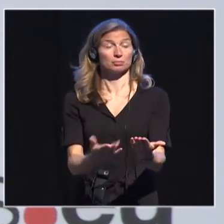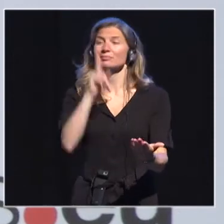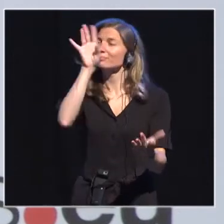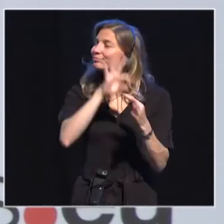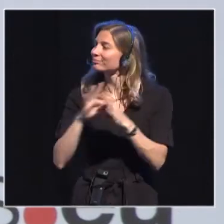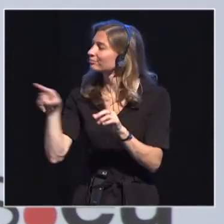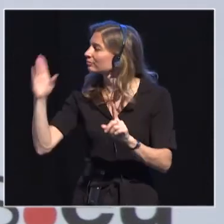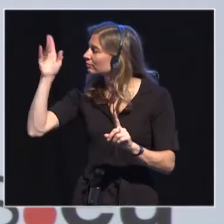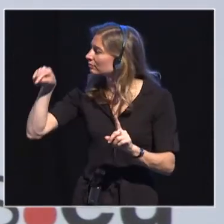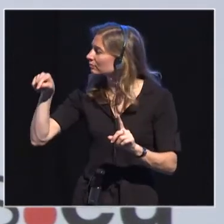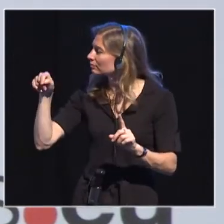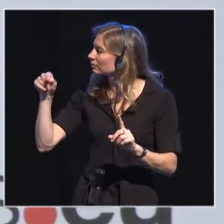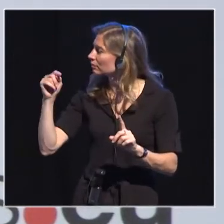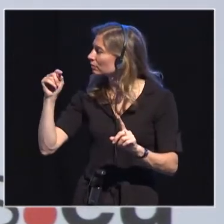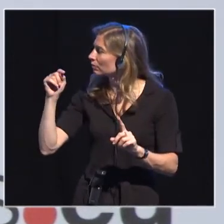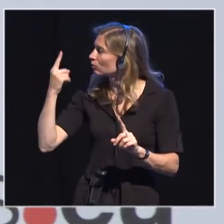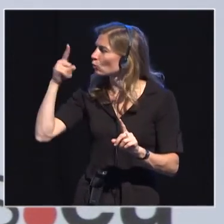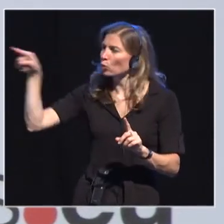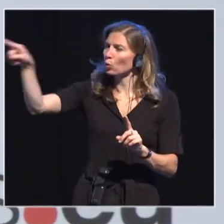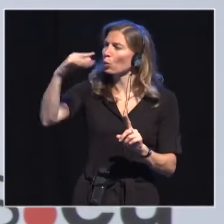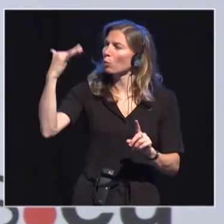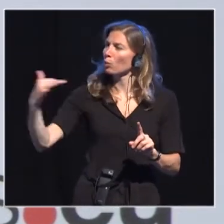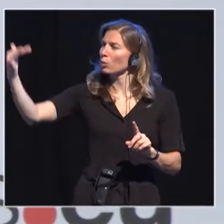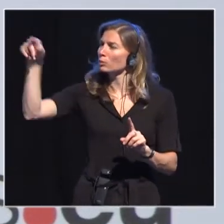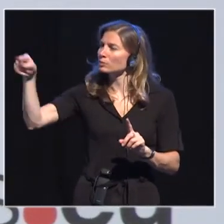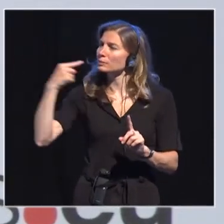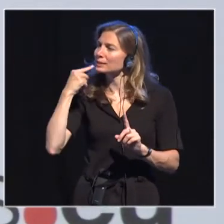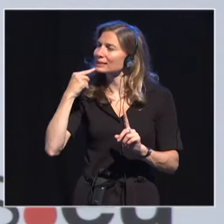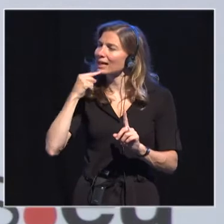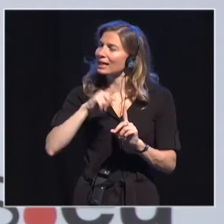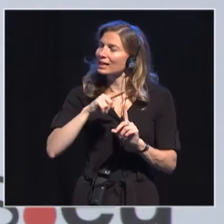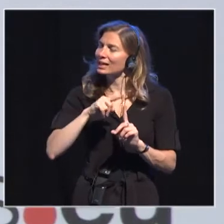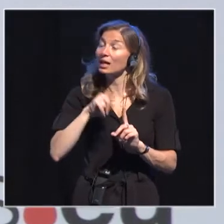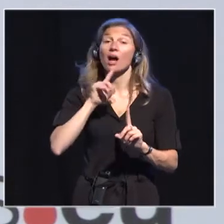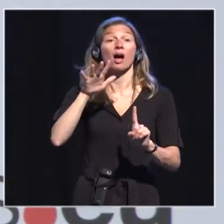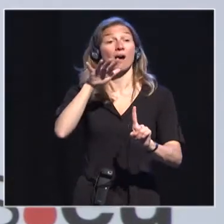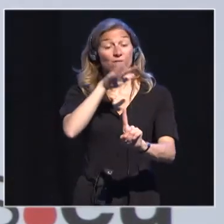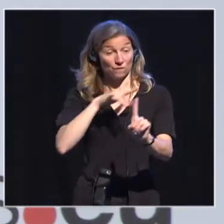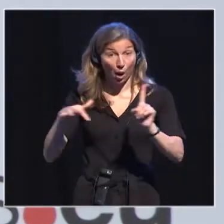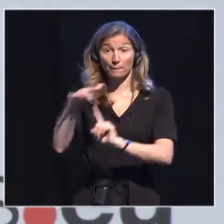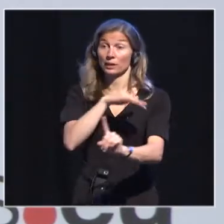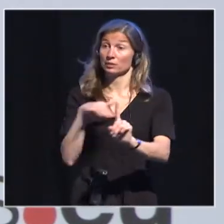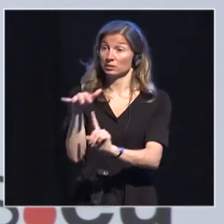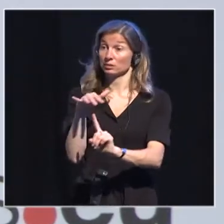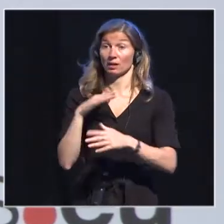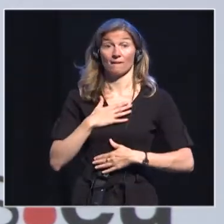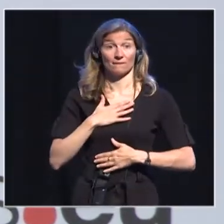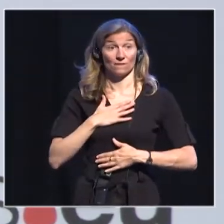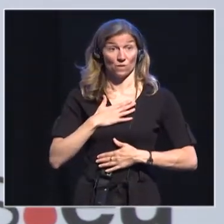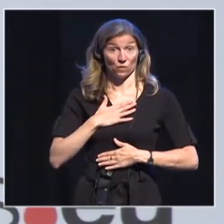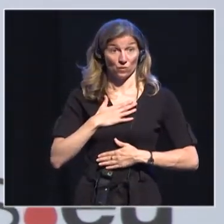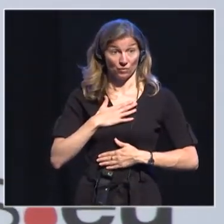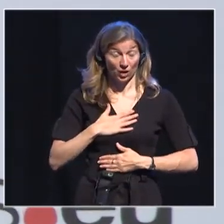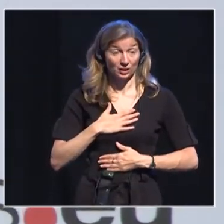raised earlier by a member of the audience, is not good enough, because we need the environment in which we intend to deploy this technology, to build